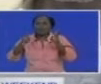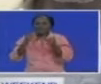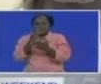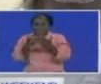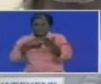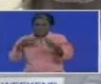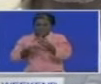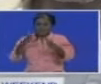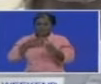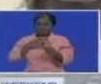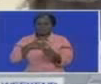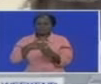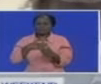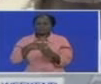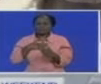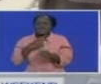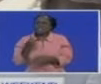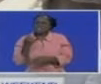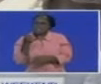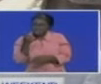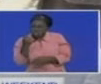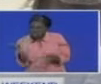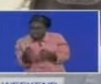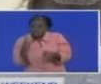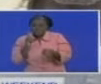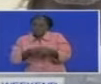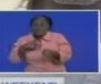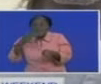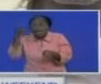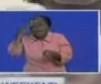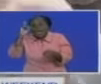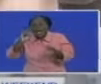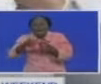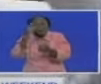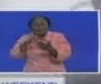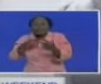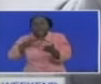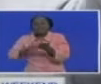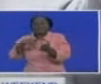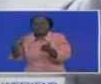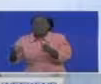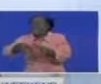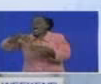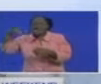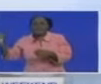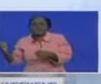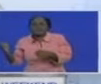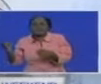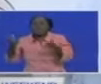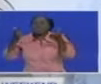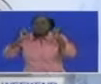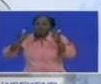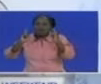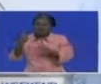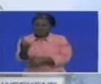itatuingia. Kidogo tu, sikujua nini iliendelea, mimi nilijikuta nje. Lololi ilikuwa inakuja